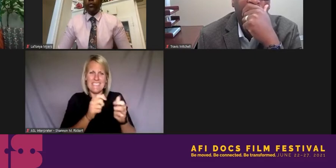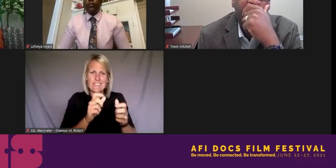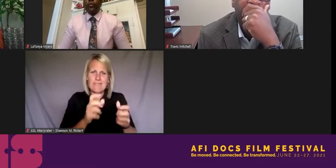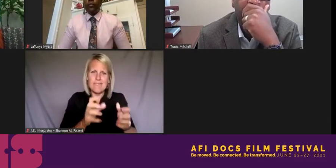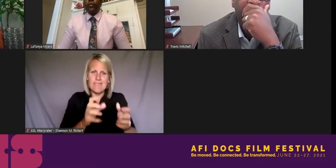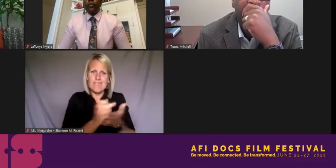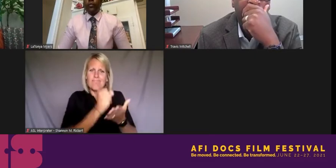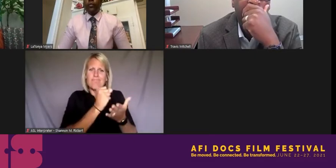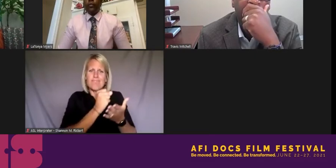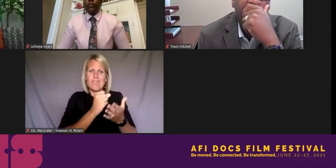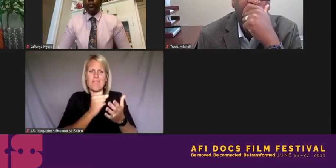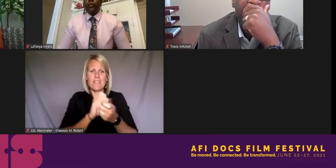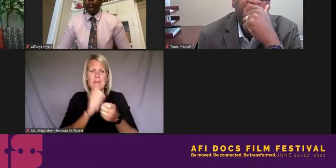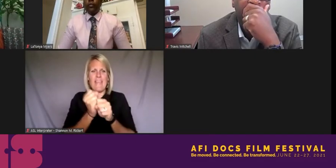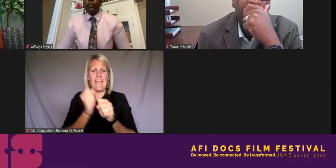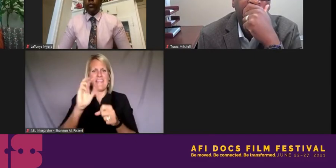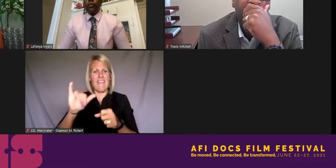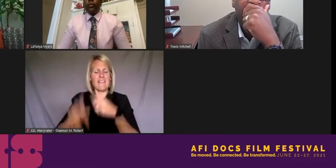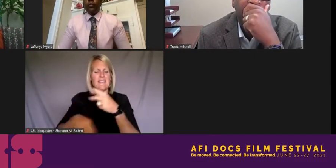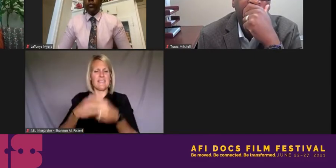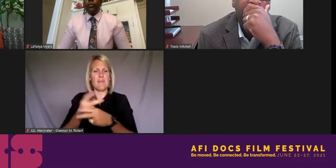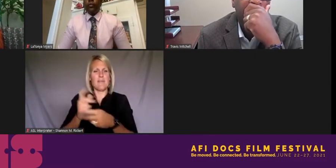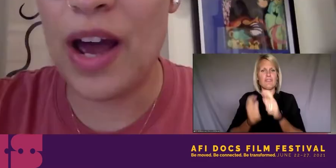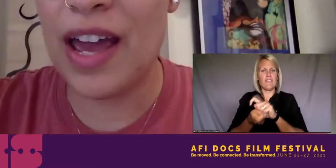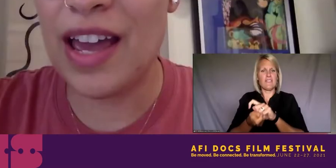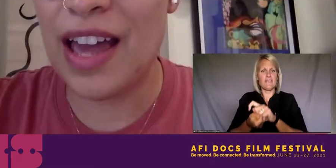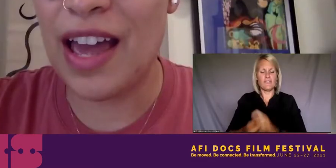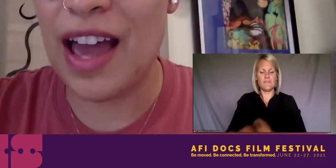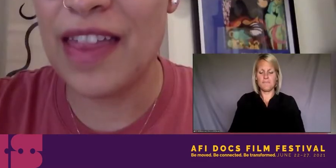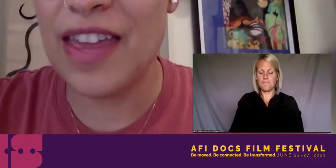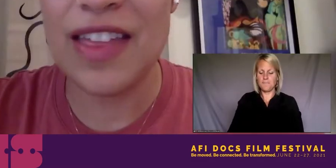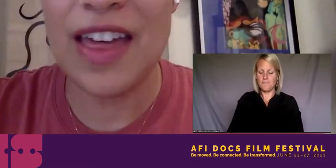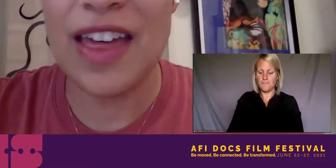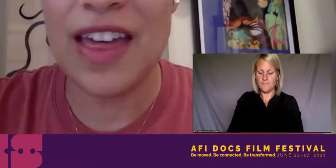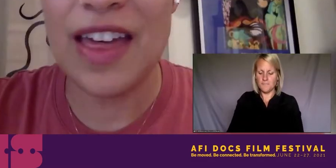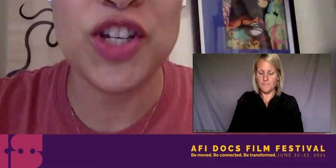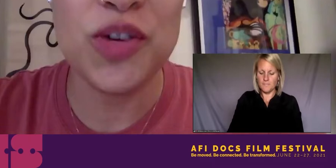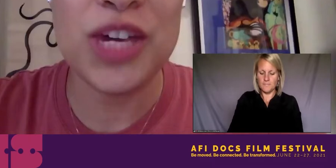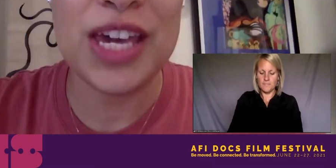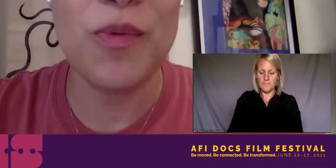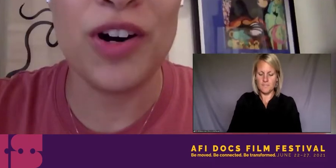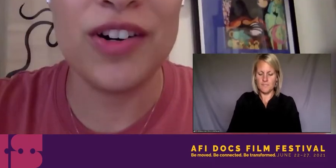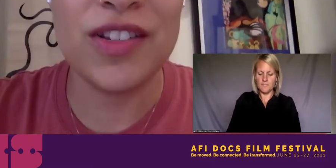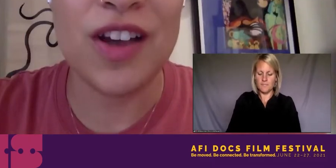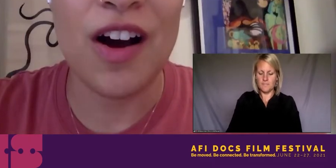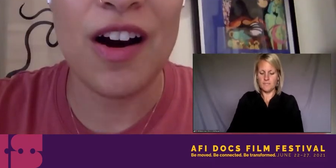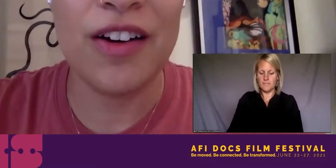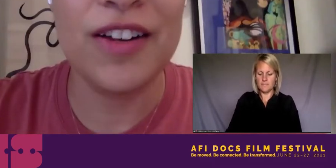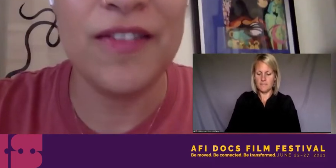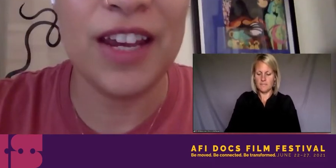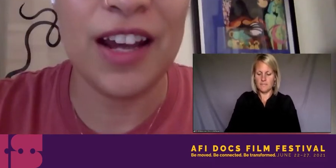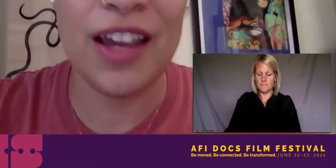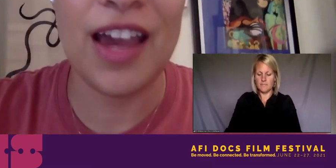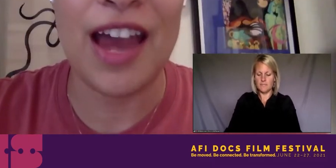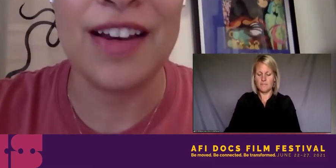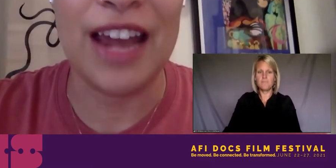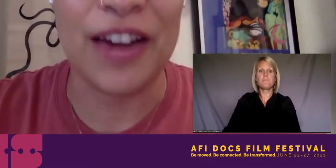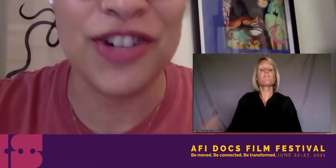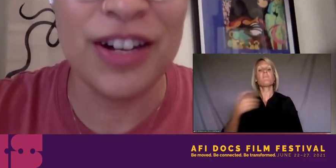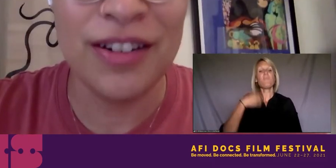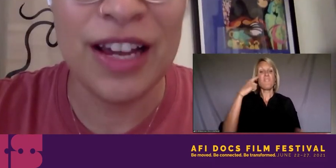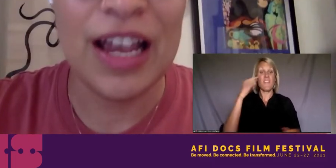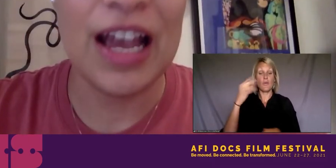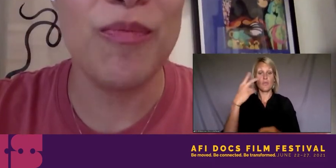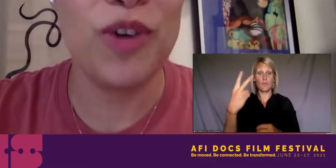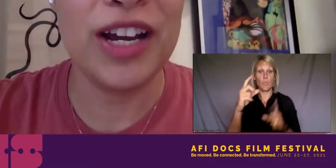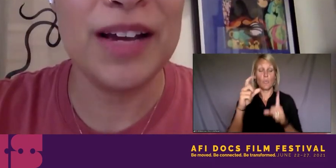Over to you, Javi. Yeah, so I, I think that the two key words are convening and